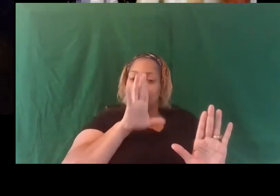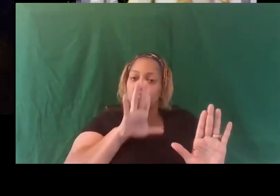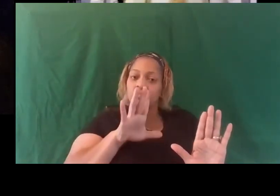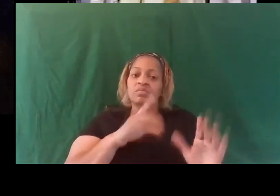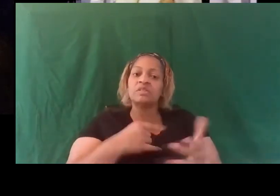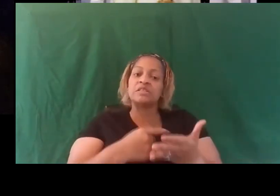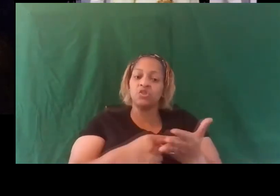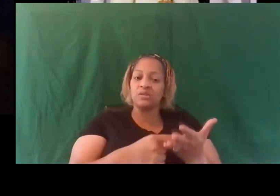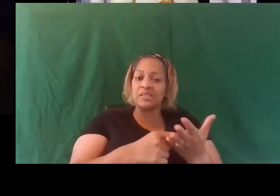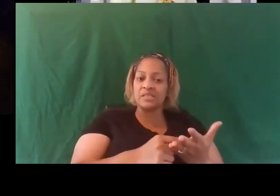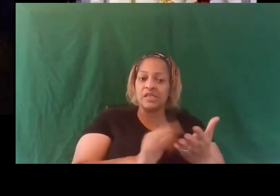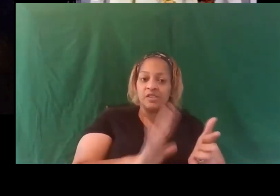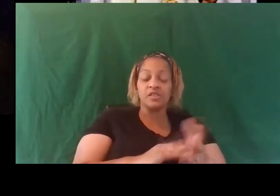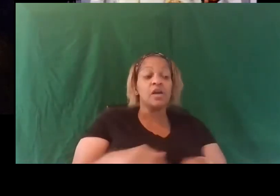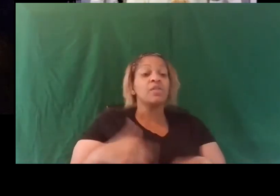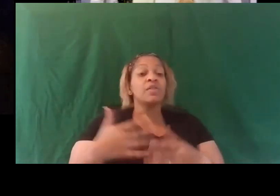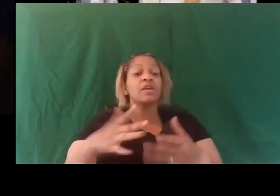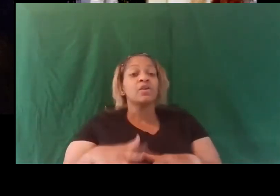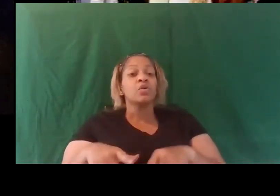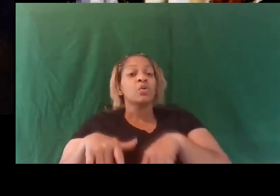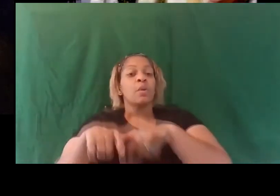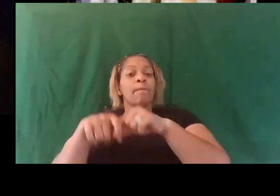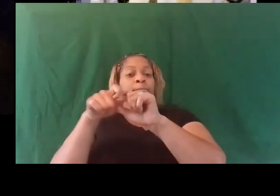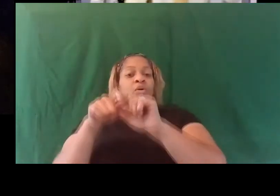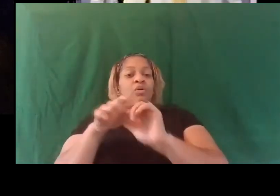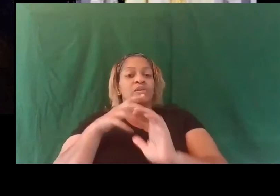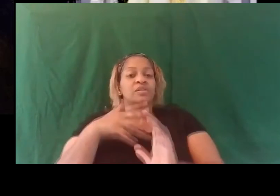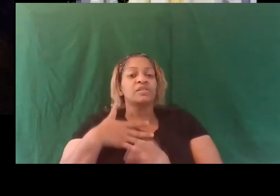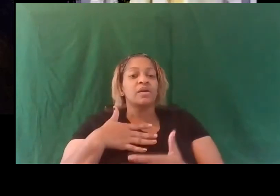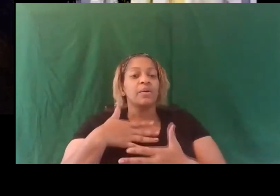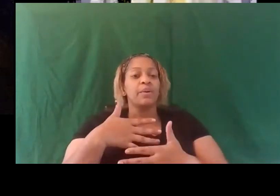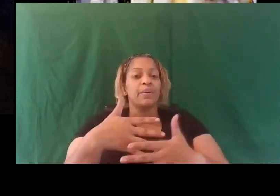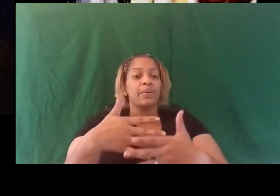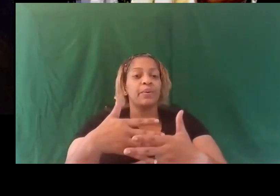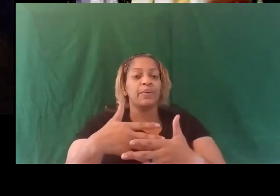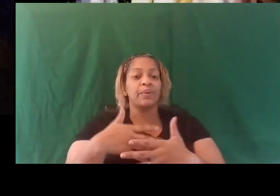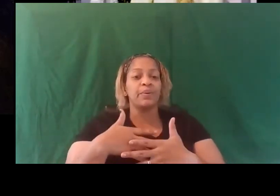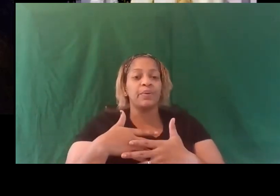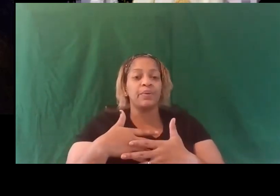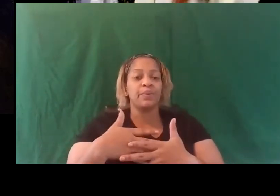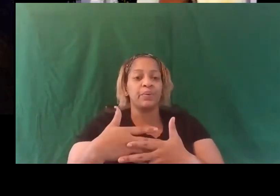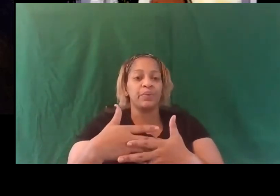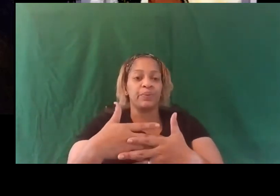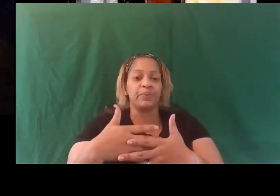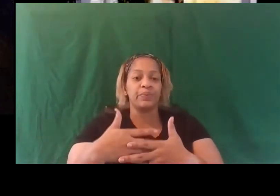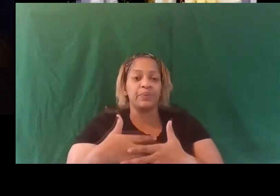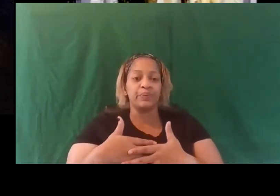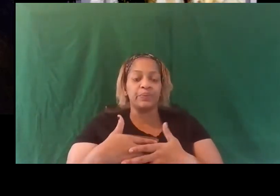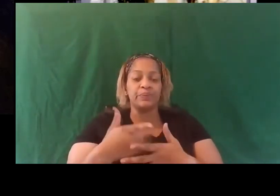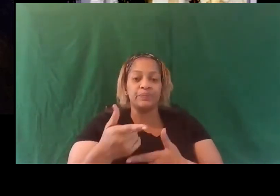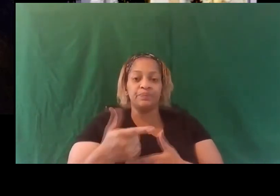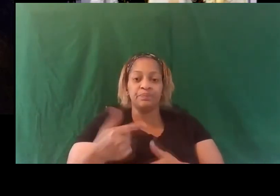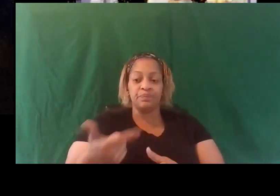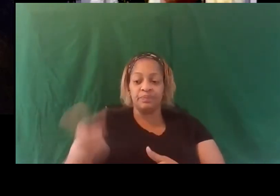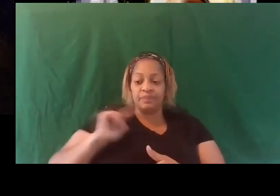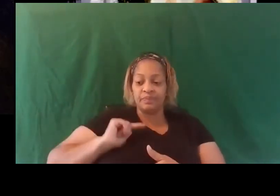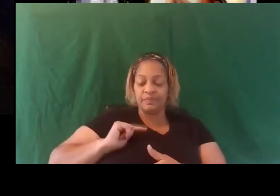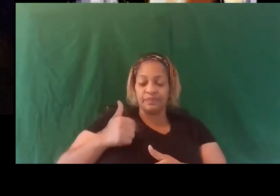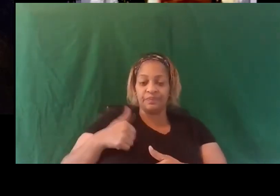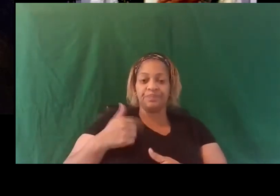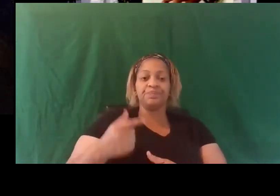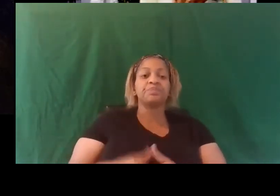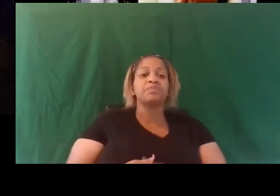week's declaration or affirmation, I will say it first, and then if you so feel aligned, say it with me.